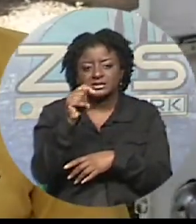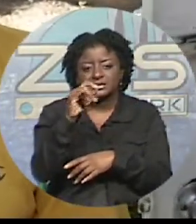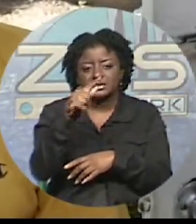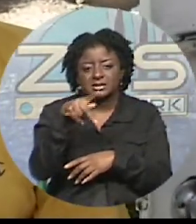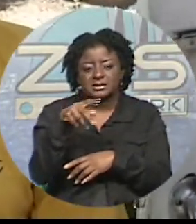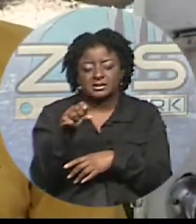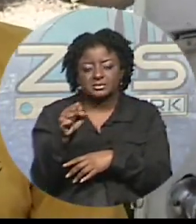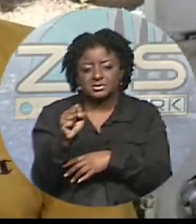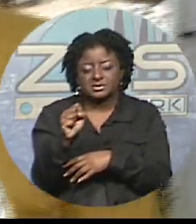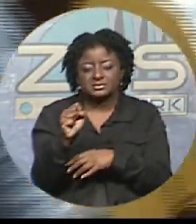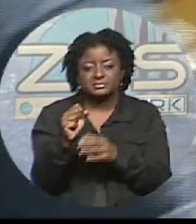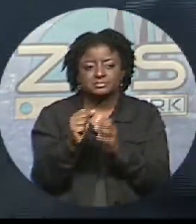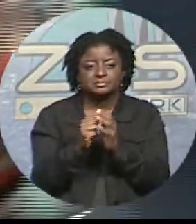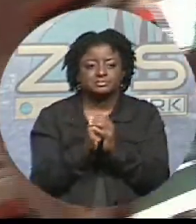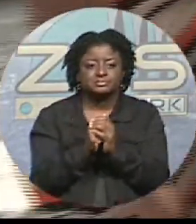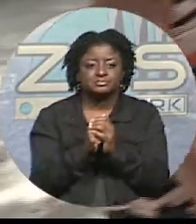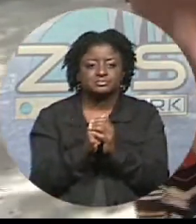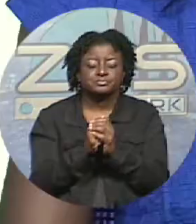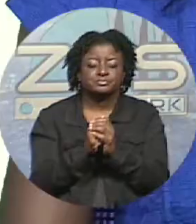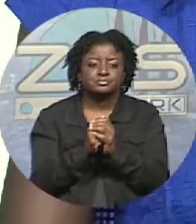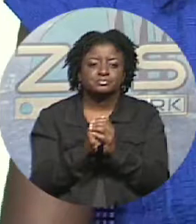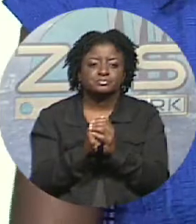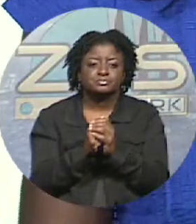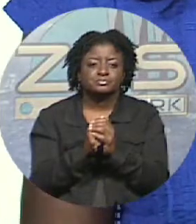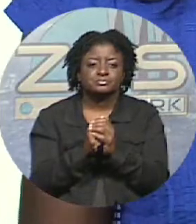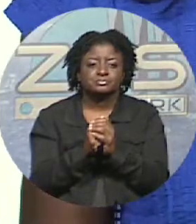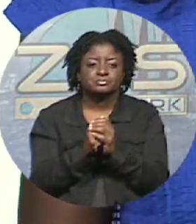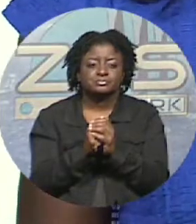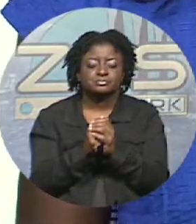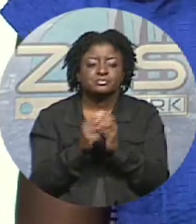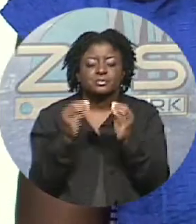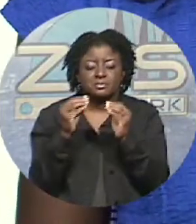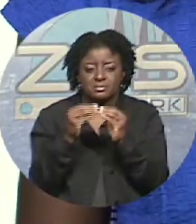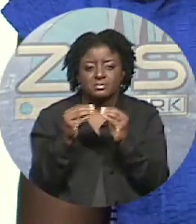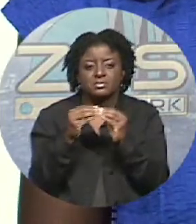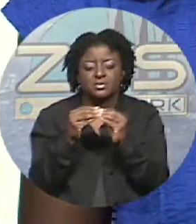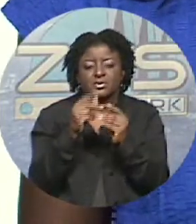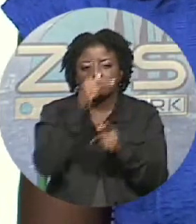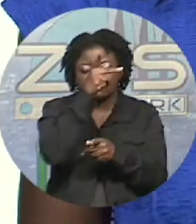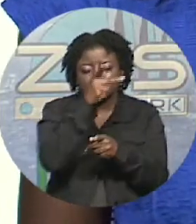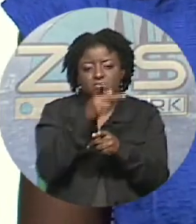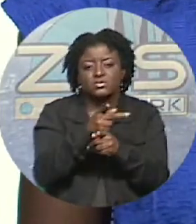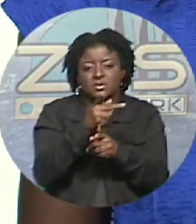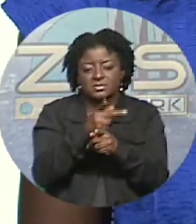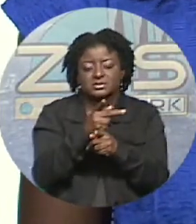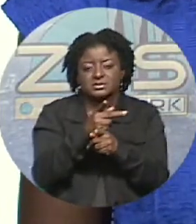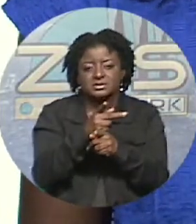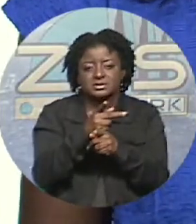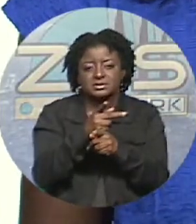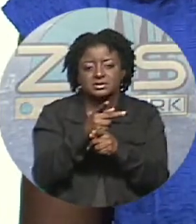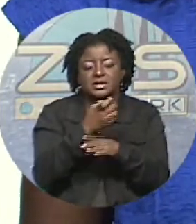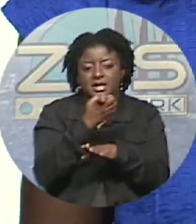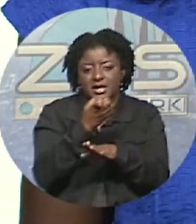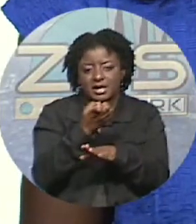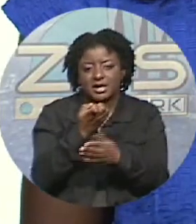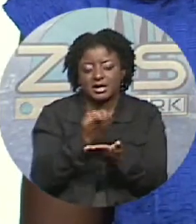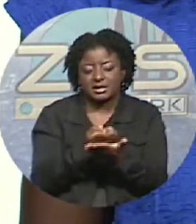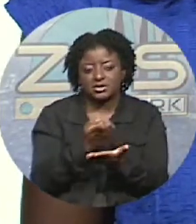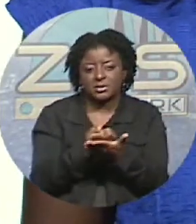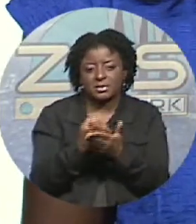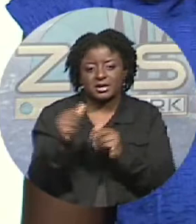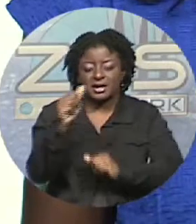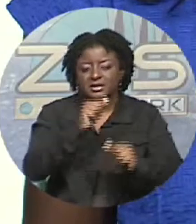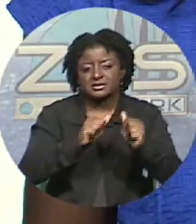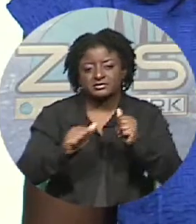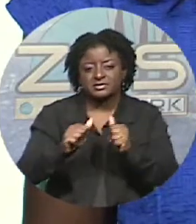Aubrey, ZNS Network News. More promising economic activity in Eleuthera. While on the island on Friday, Prime Minister